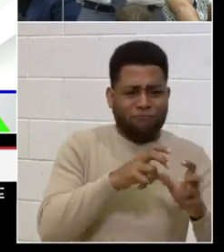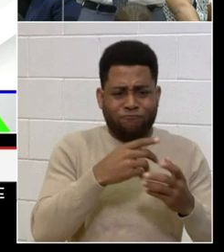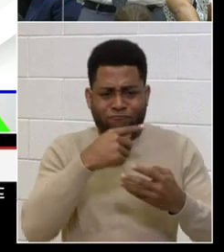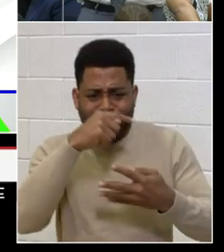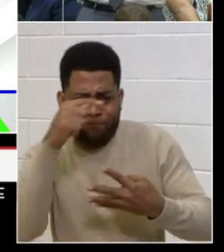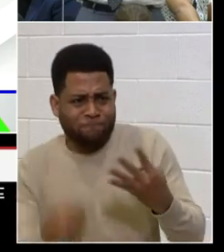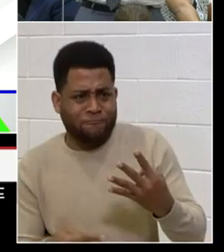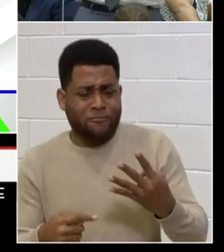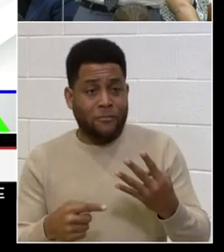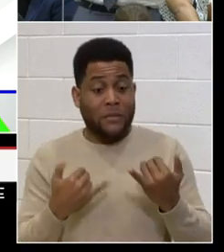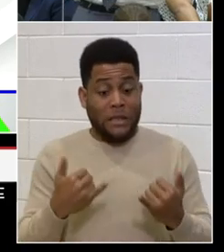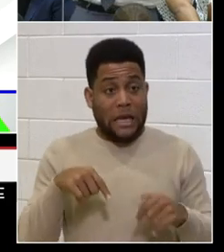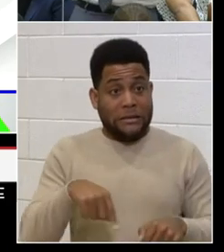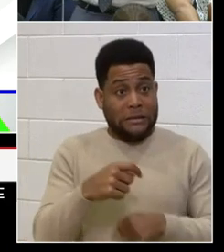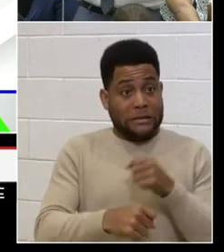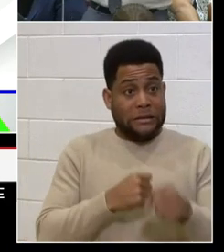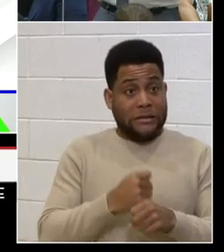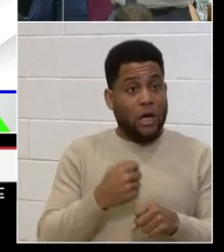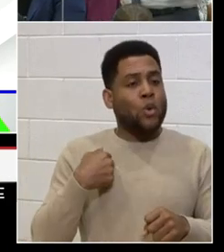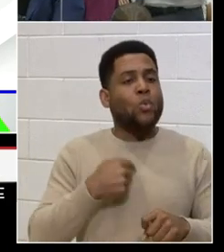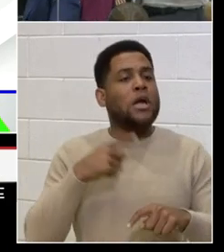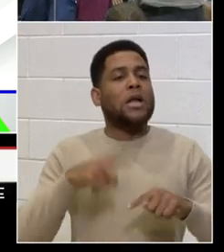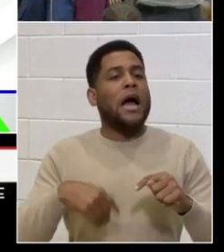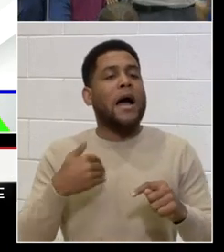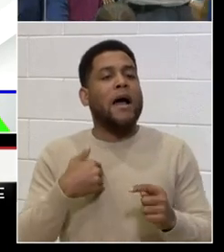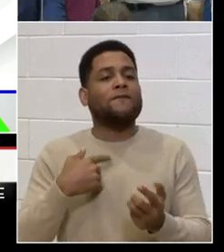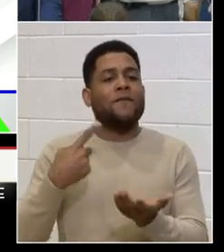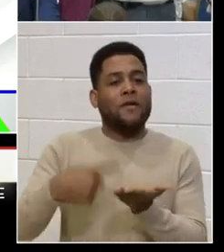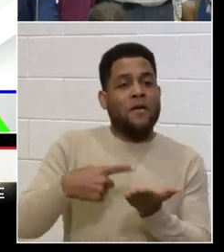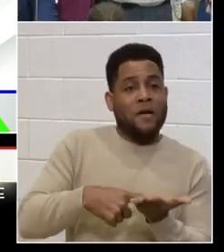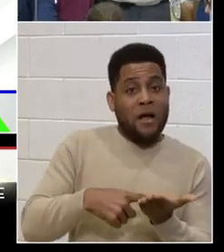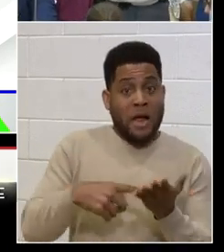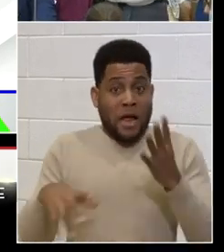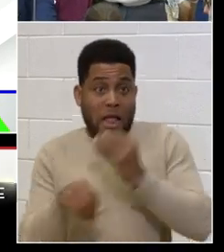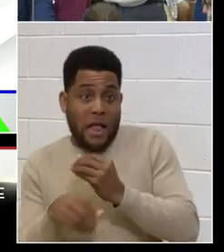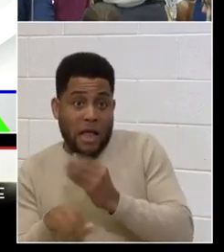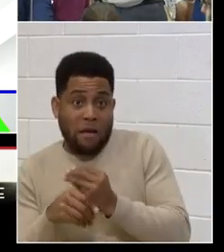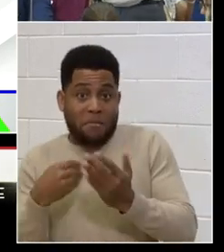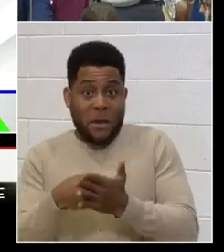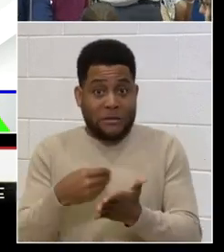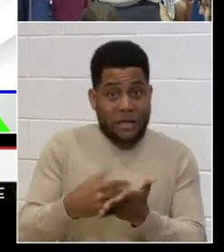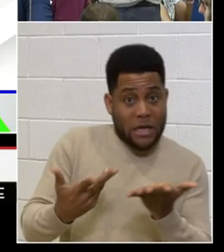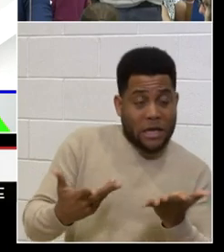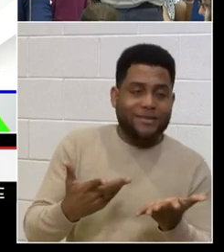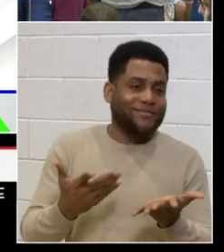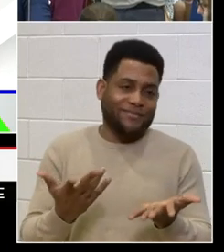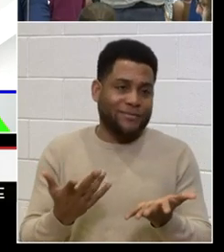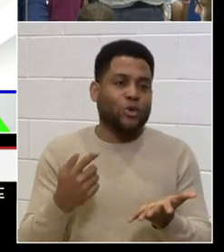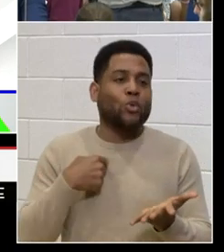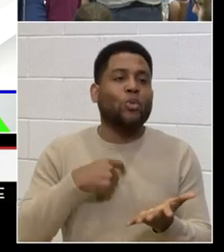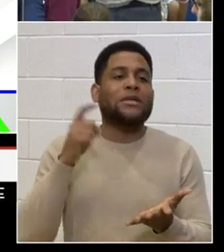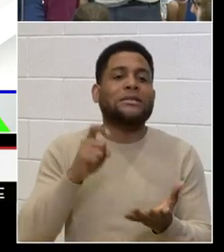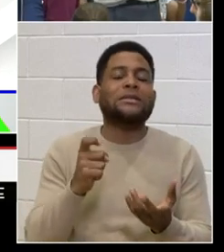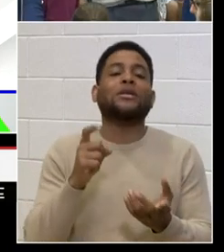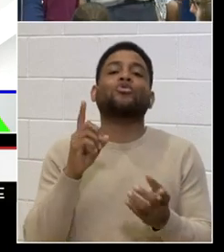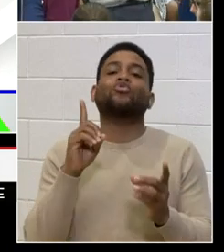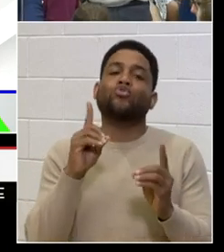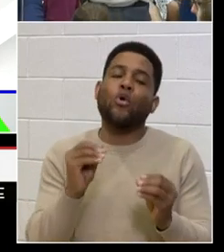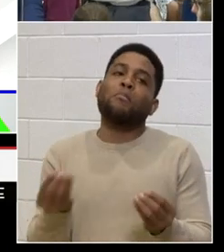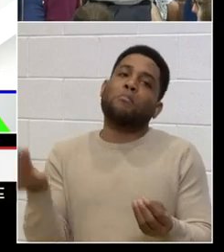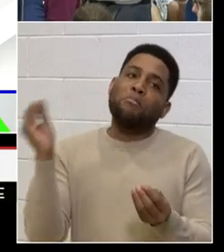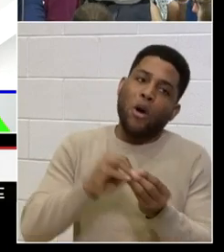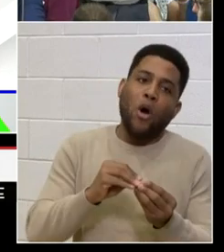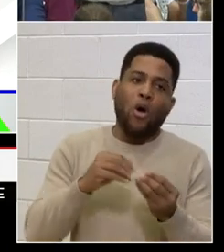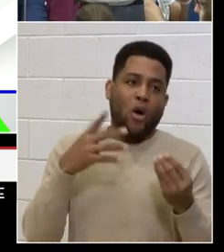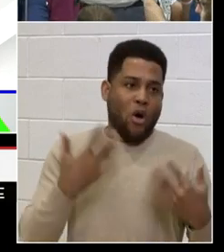have a conversation simply about adding money. We have got to do more with what we already have. We cannot be